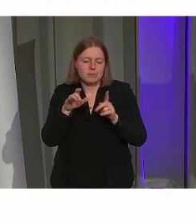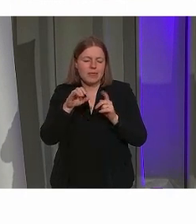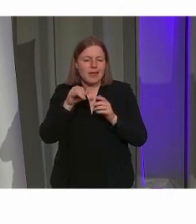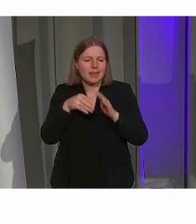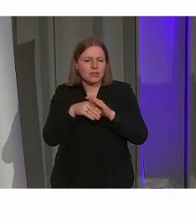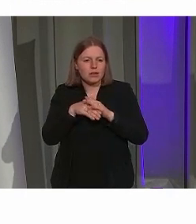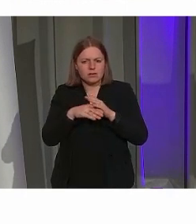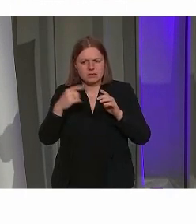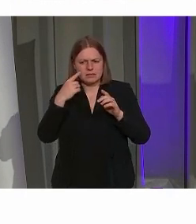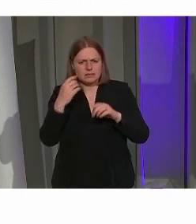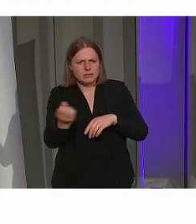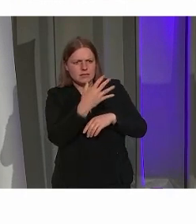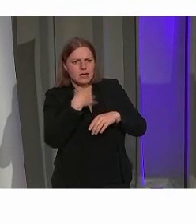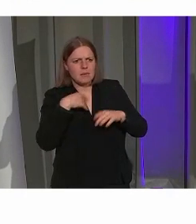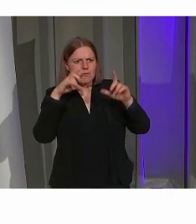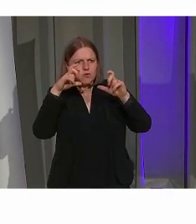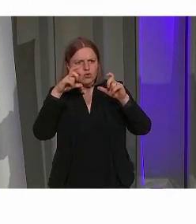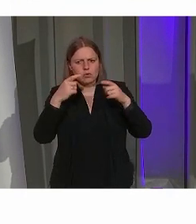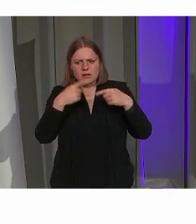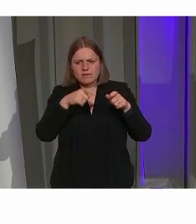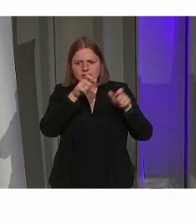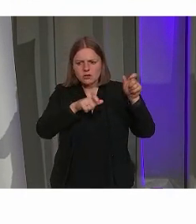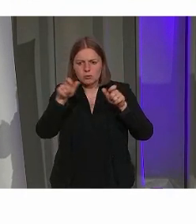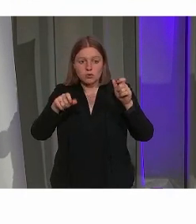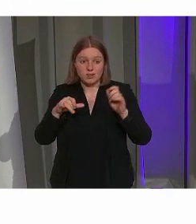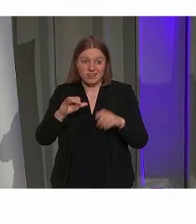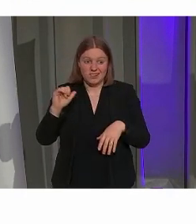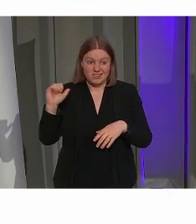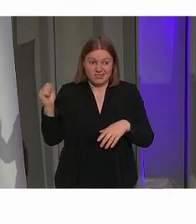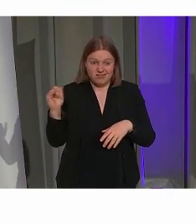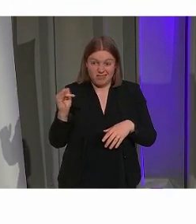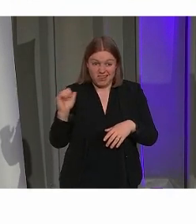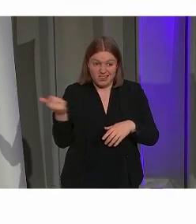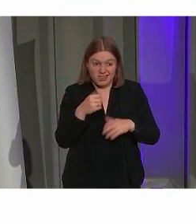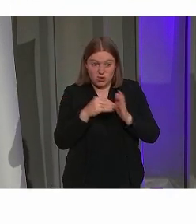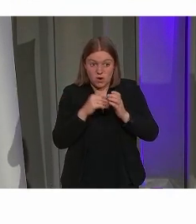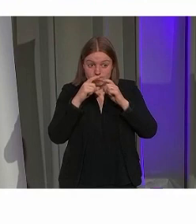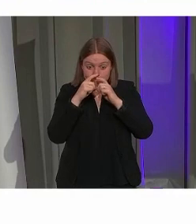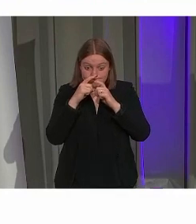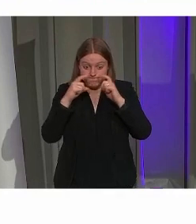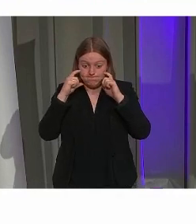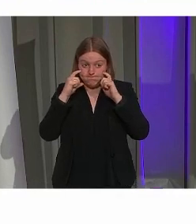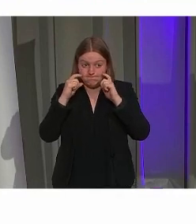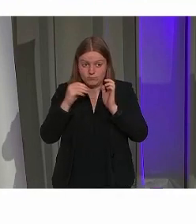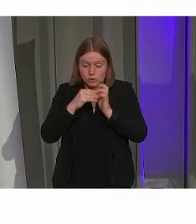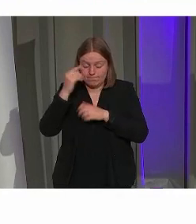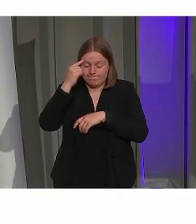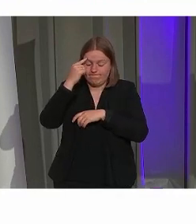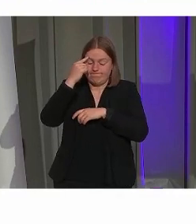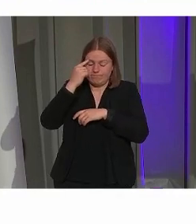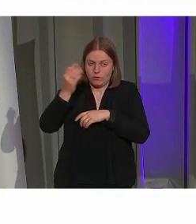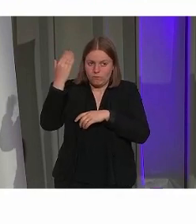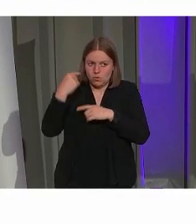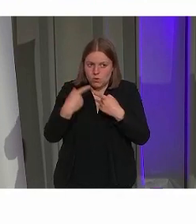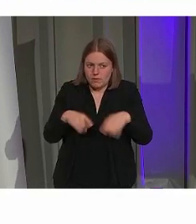an Accessible City. And here you see a picture. Yes, they are still wearing face